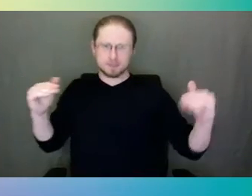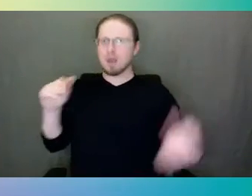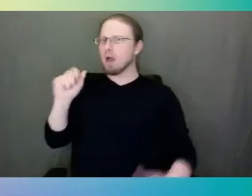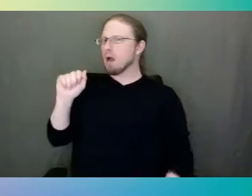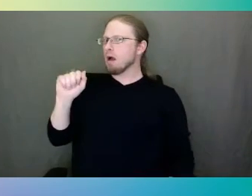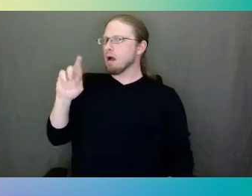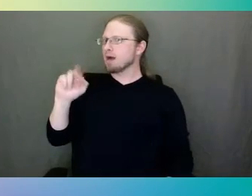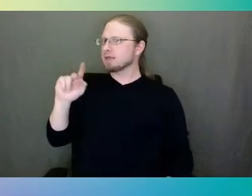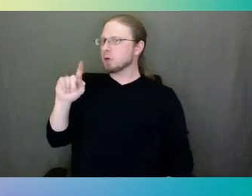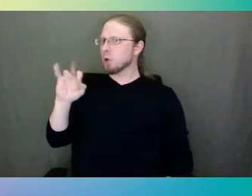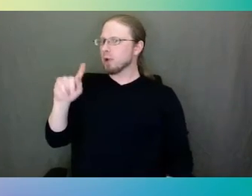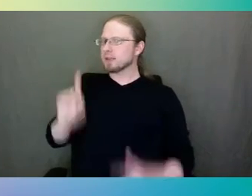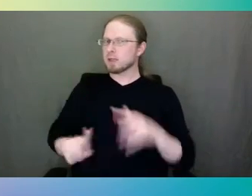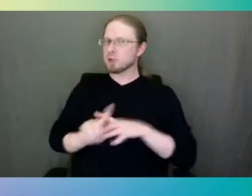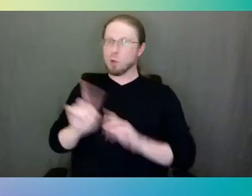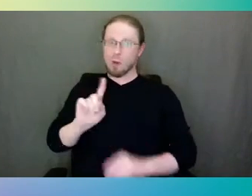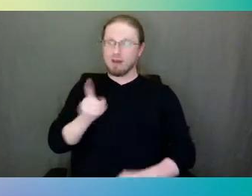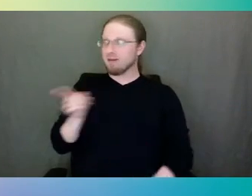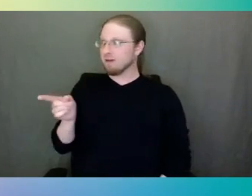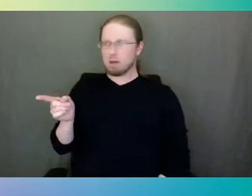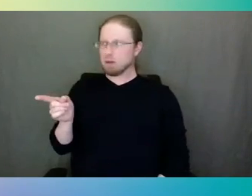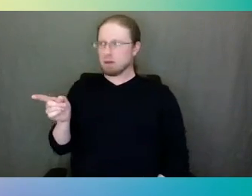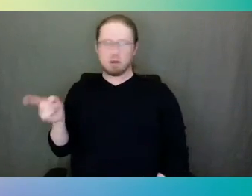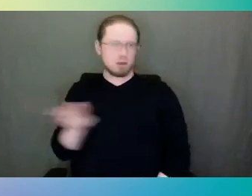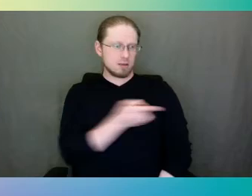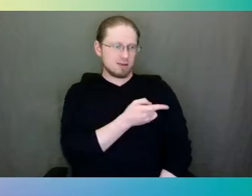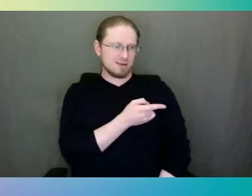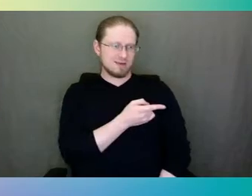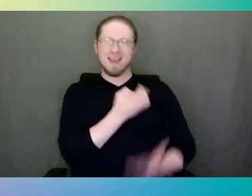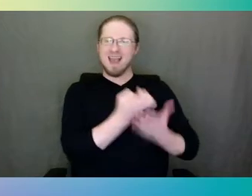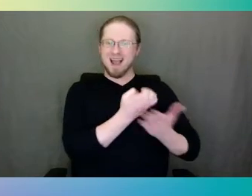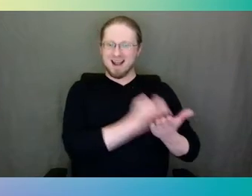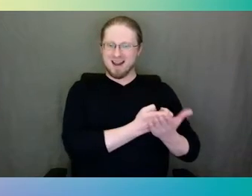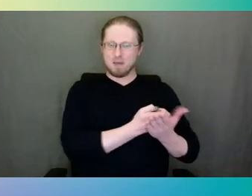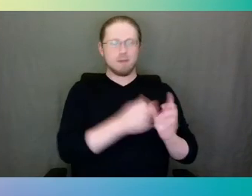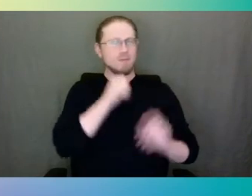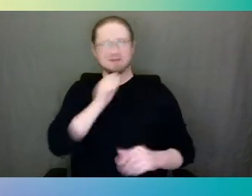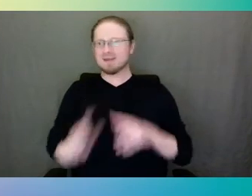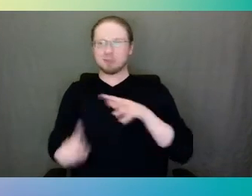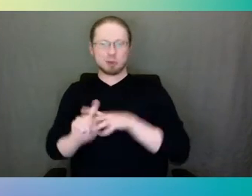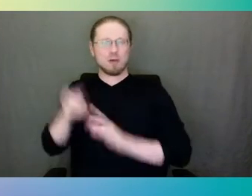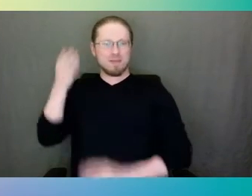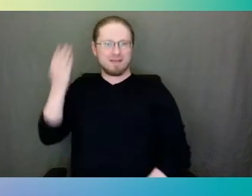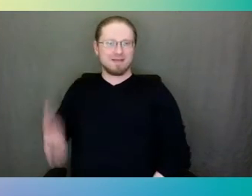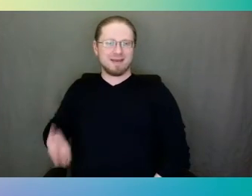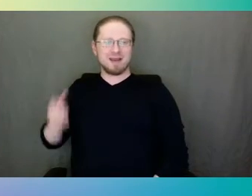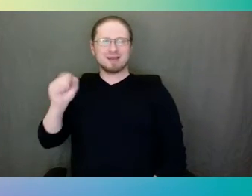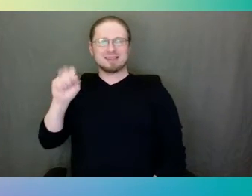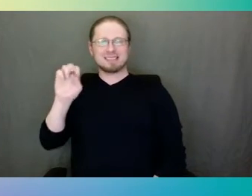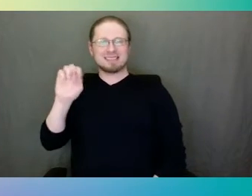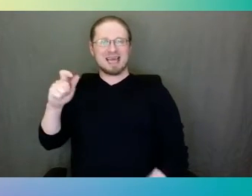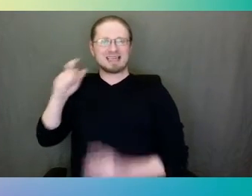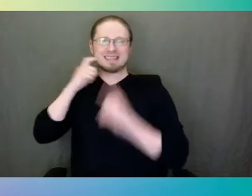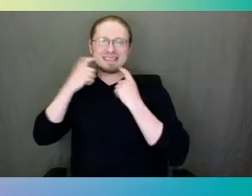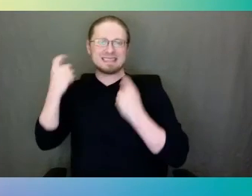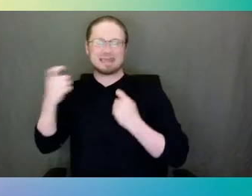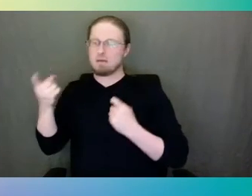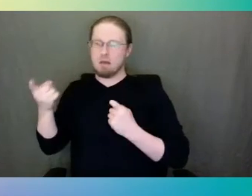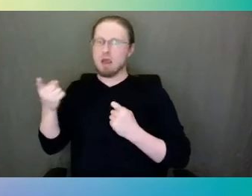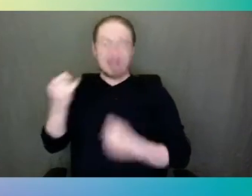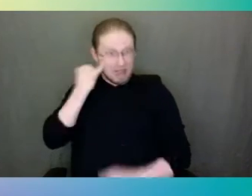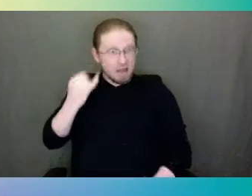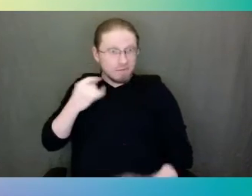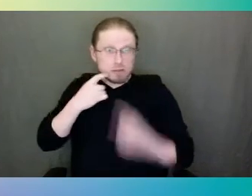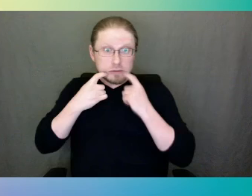sin list, but it does not appear on the sexual sin list. If it were a sexual sin, then we would definitely expect it